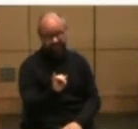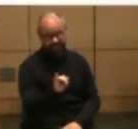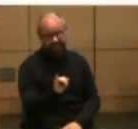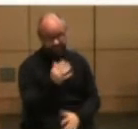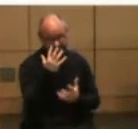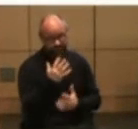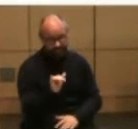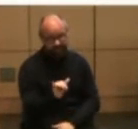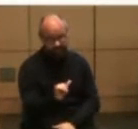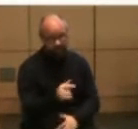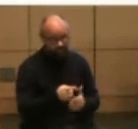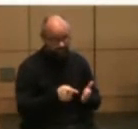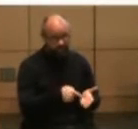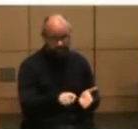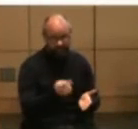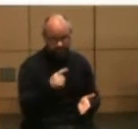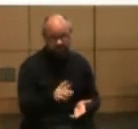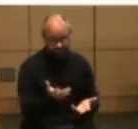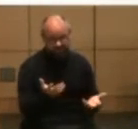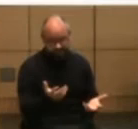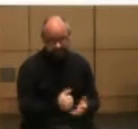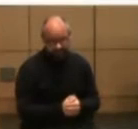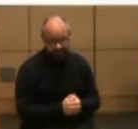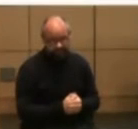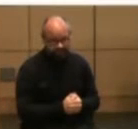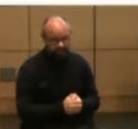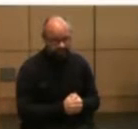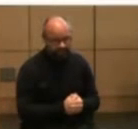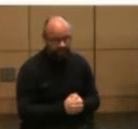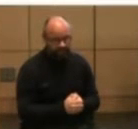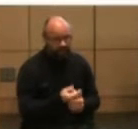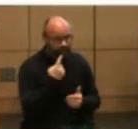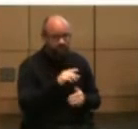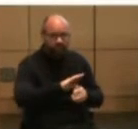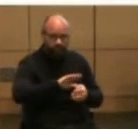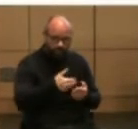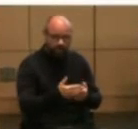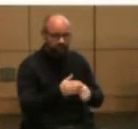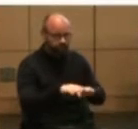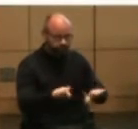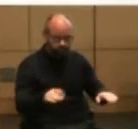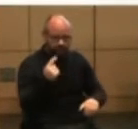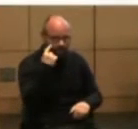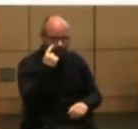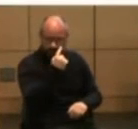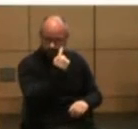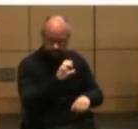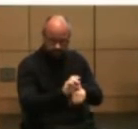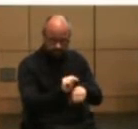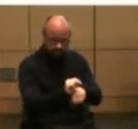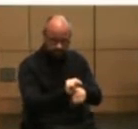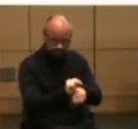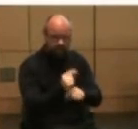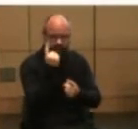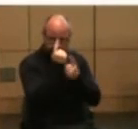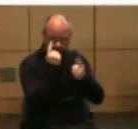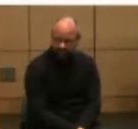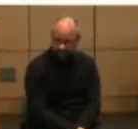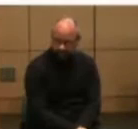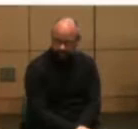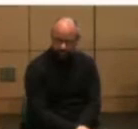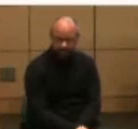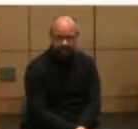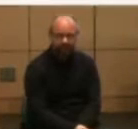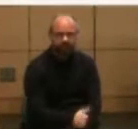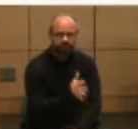unfortunately. And then definitely for really all children, get an ophthalmology consult and then consider genetics testing or consult.